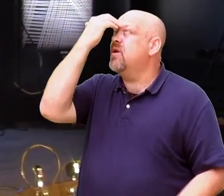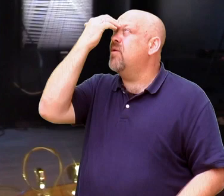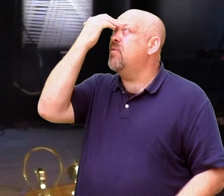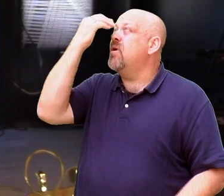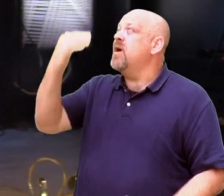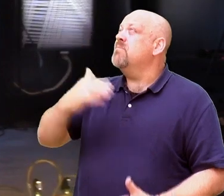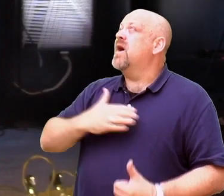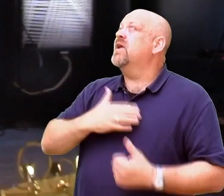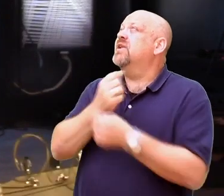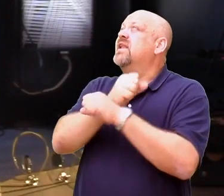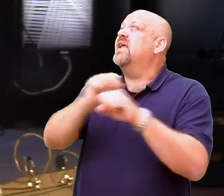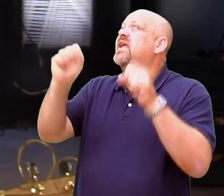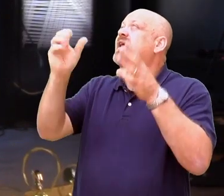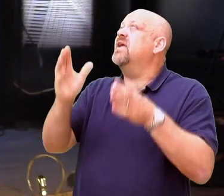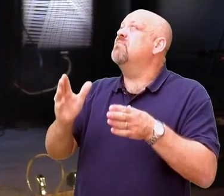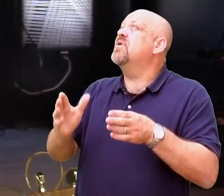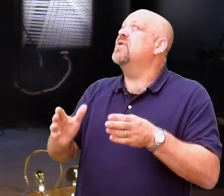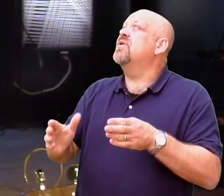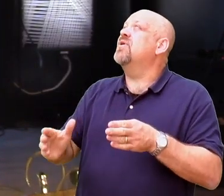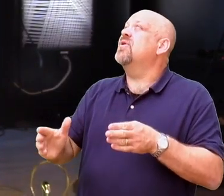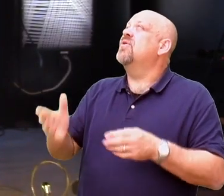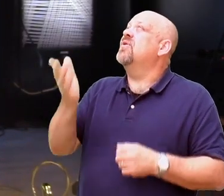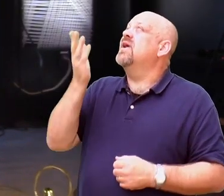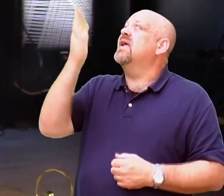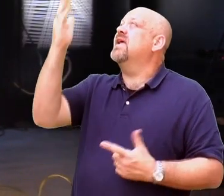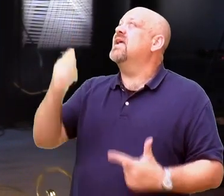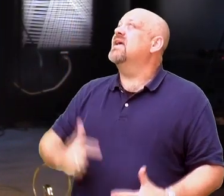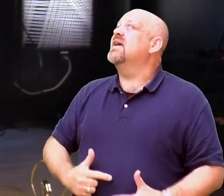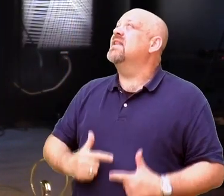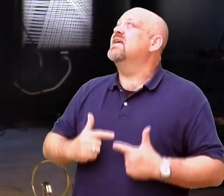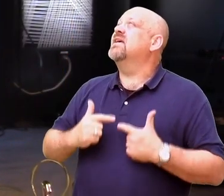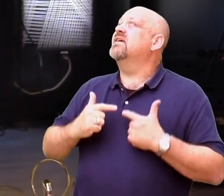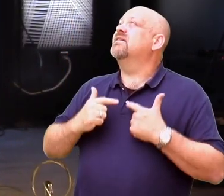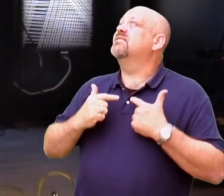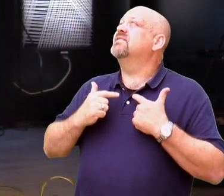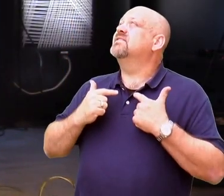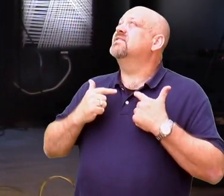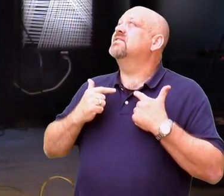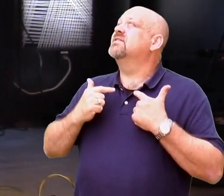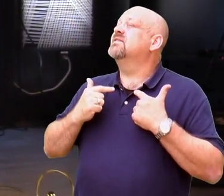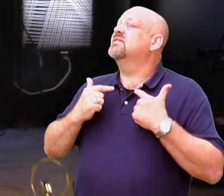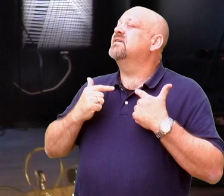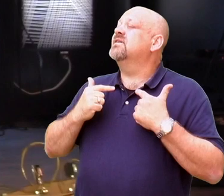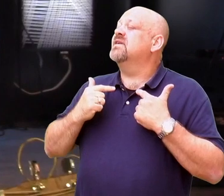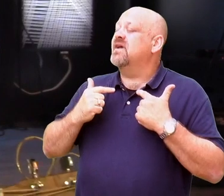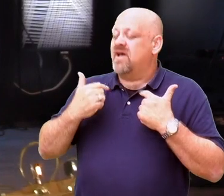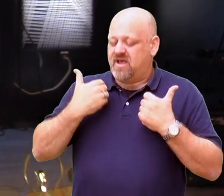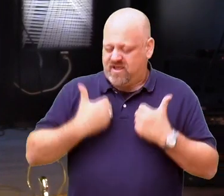'Cause I know my Redeemer lives,